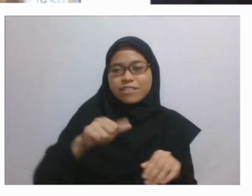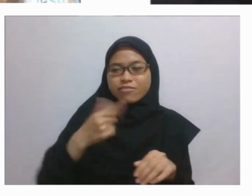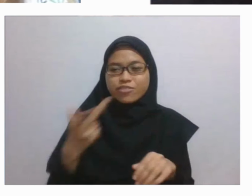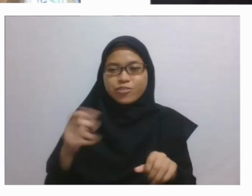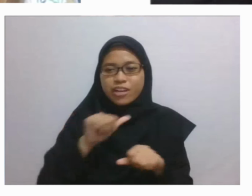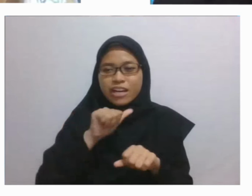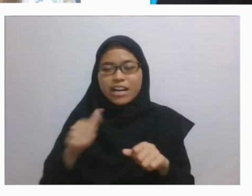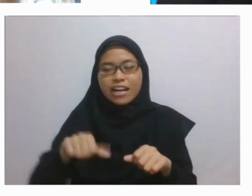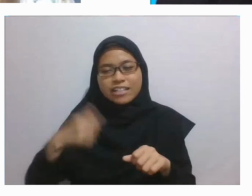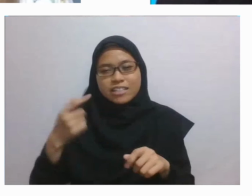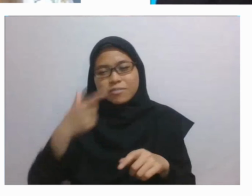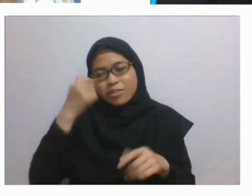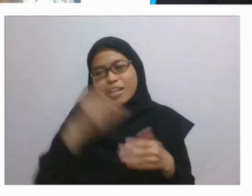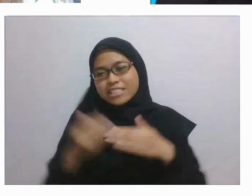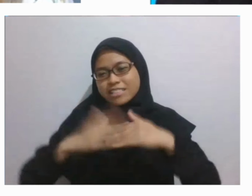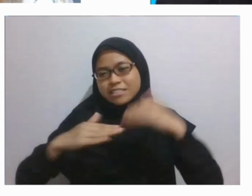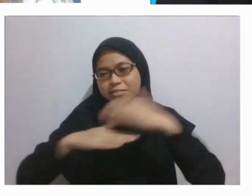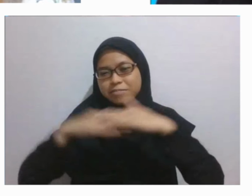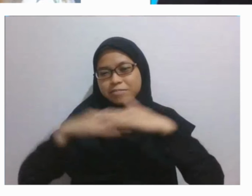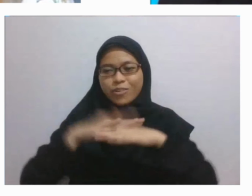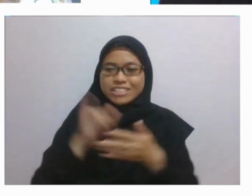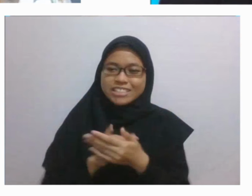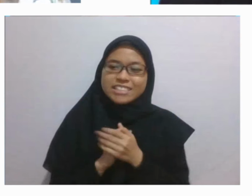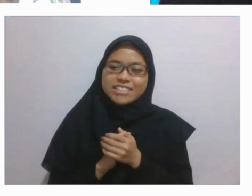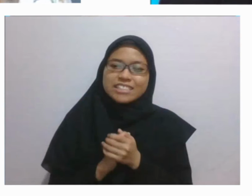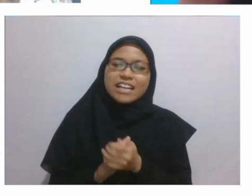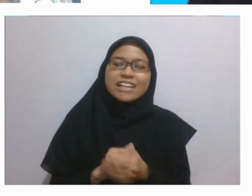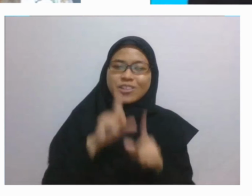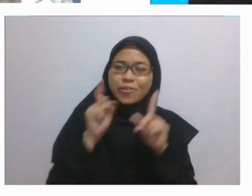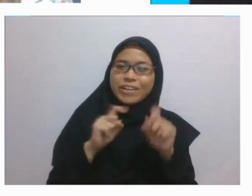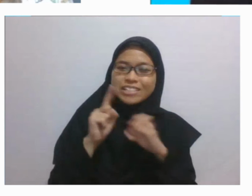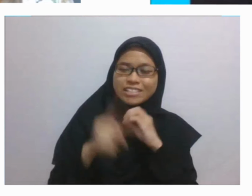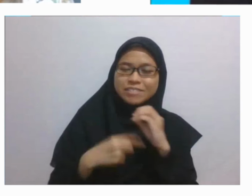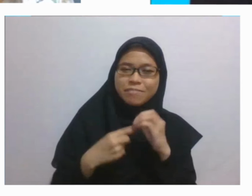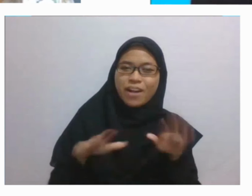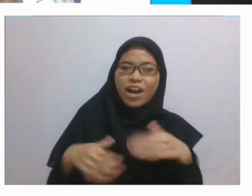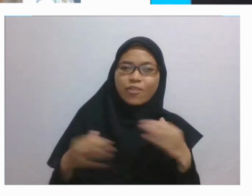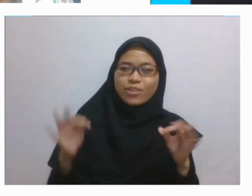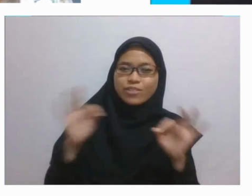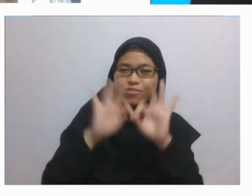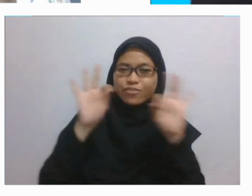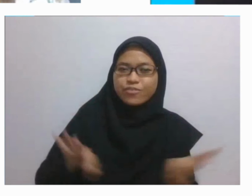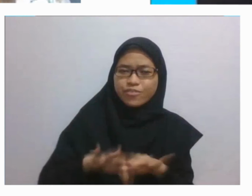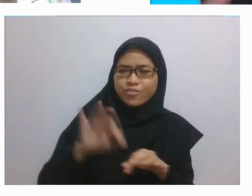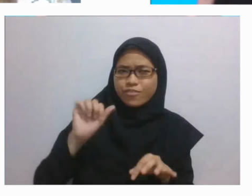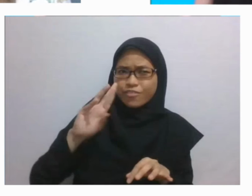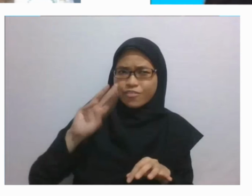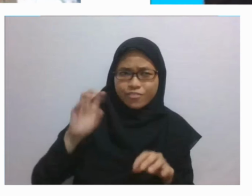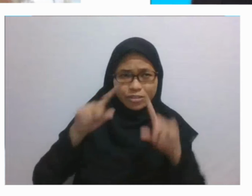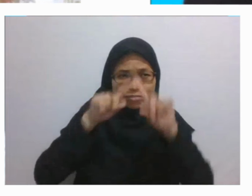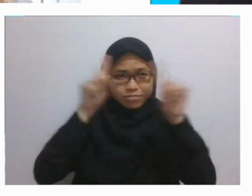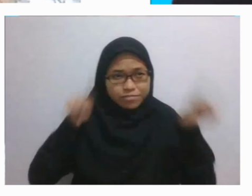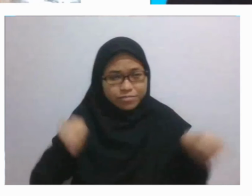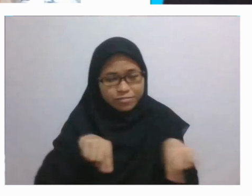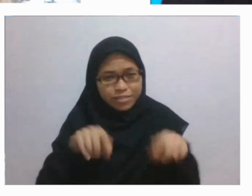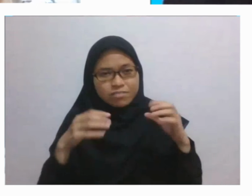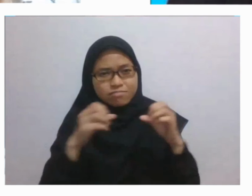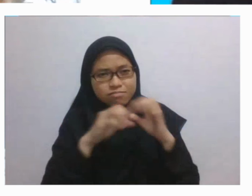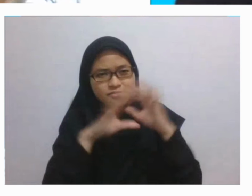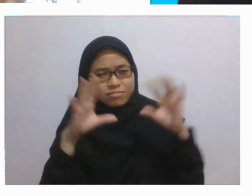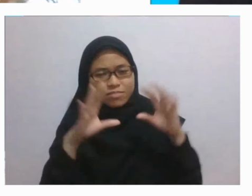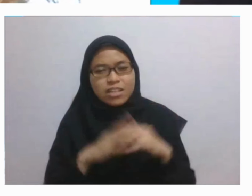on that. But it's just a question about the way it's framed is, how is it possible to reach full sustainability? But I think the bit that's interesting